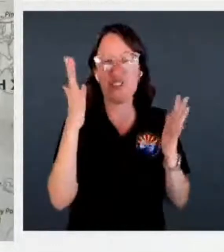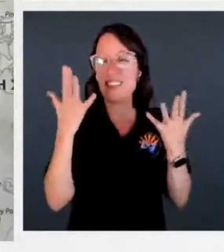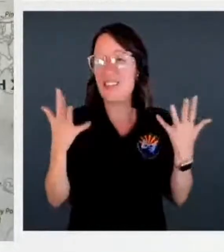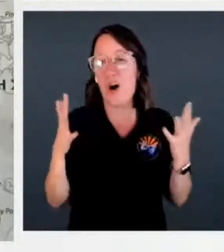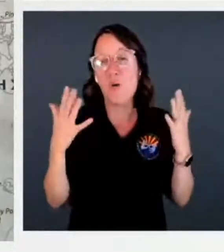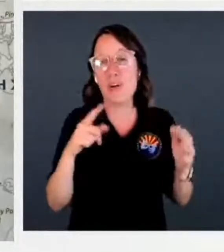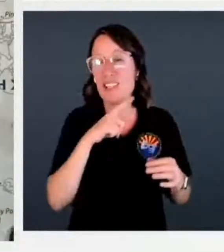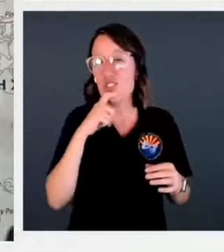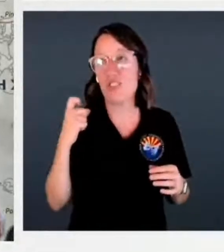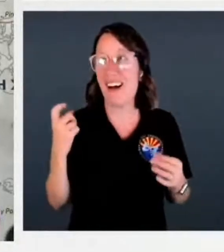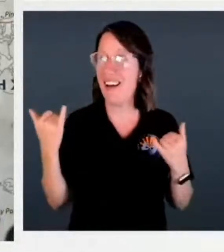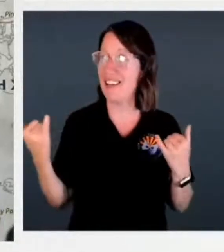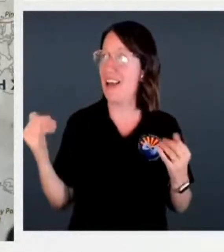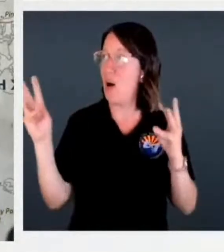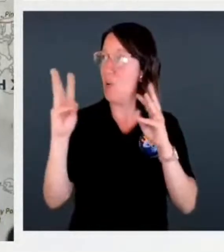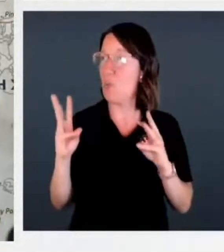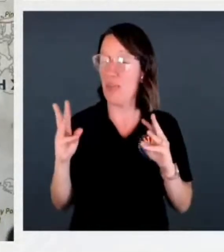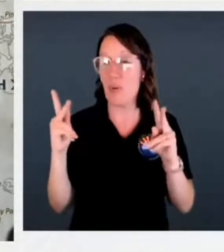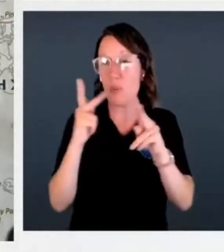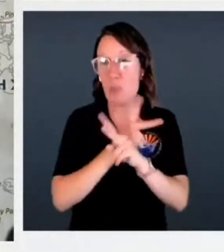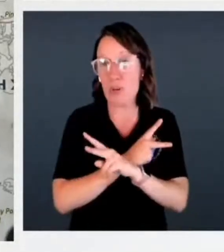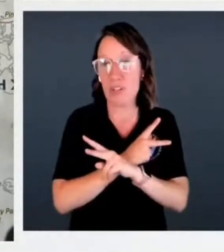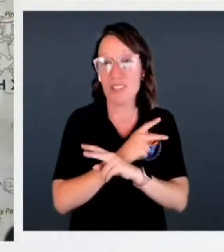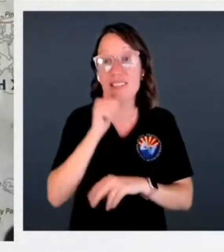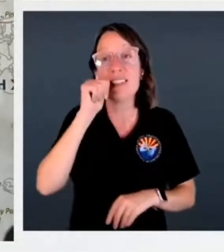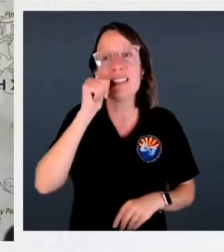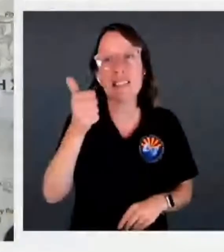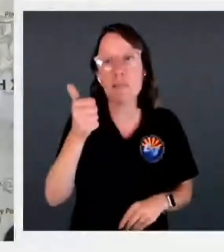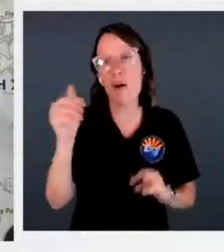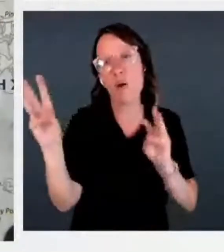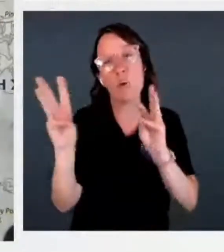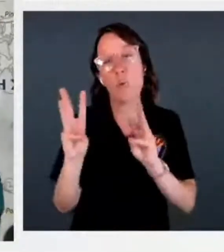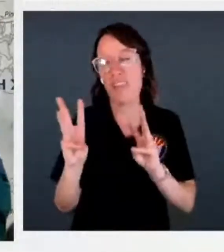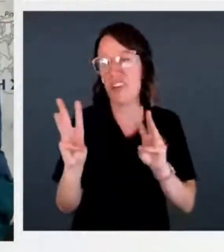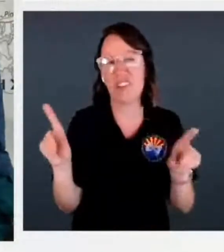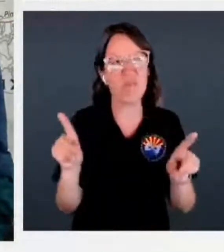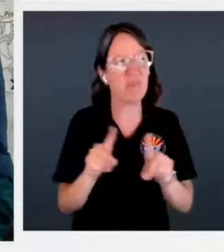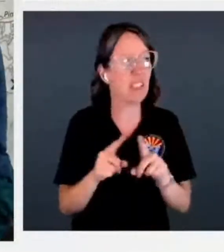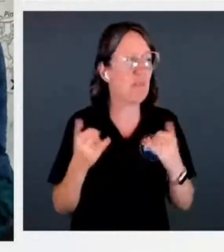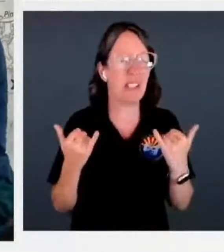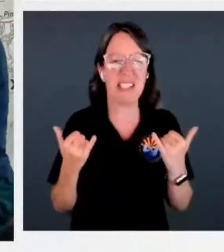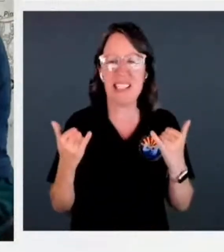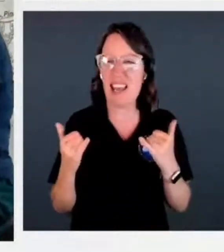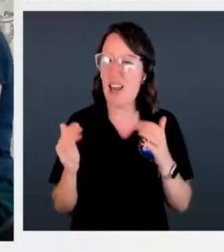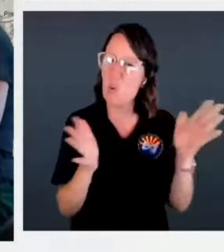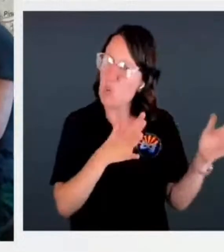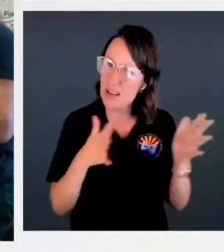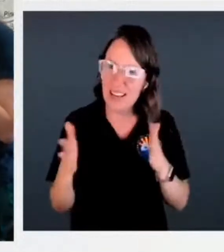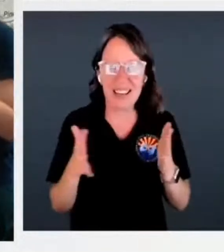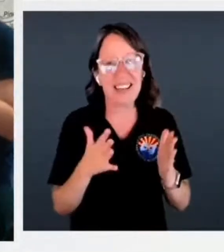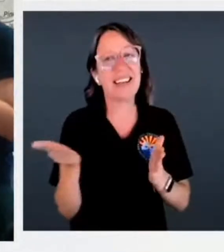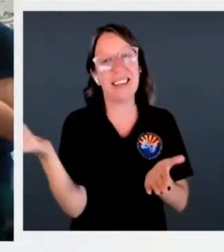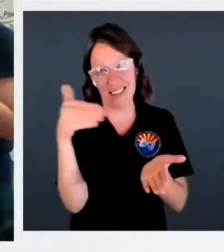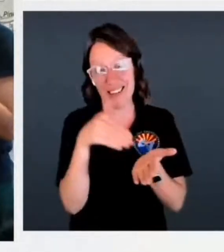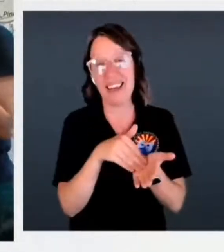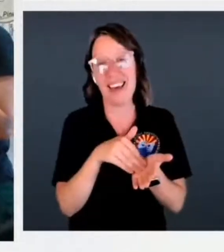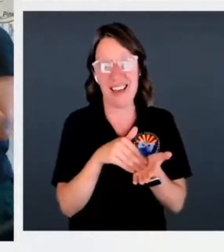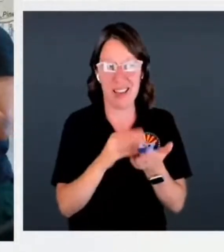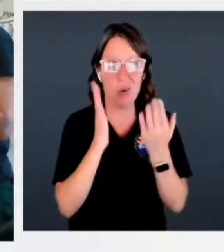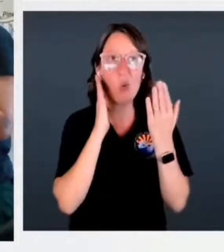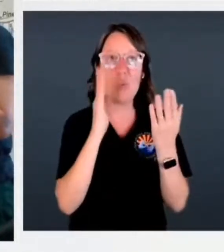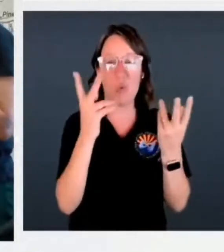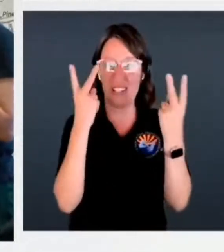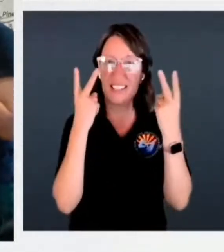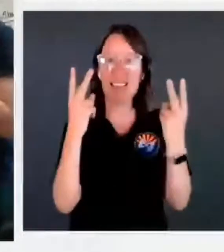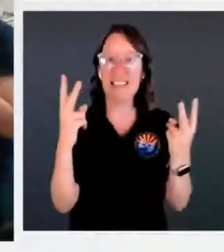tomorrow, temperatures and humidities are going to be about the same. The winds are going to stay pretty similar, so it's going to be another day where we'll have smoky valley inversions